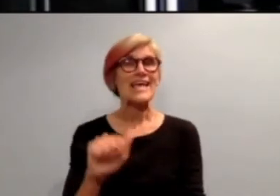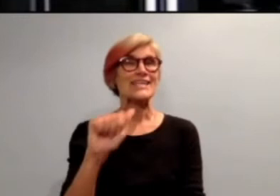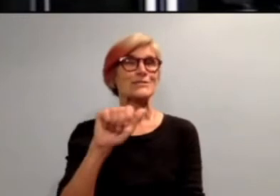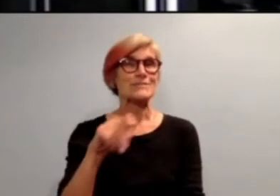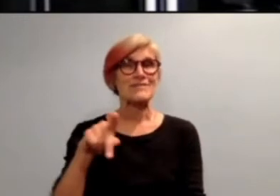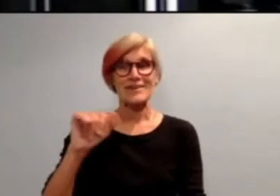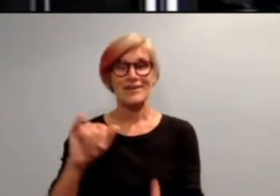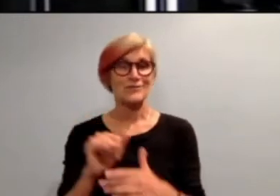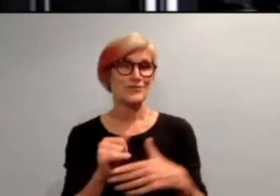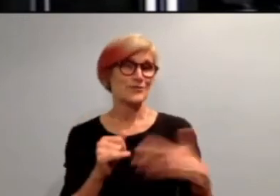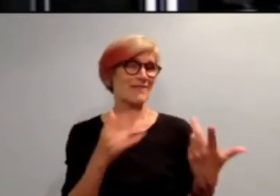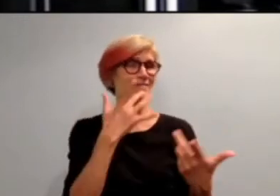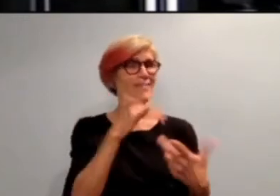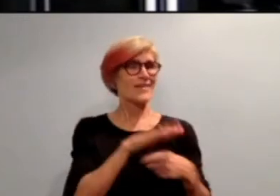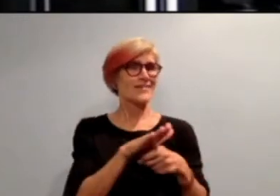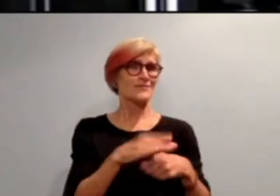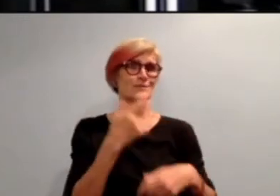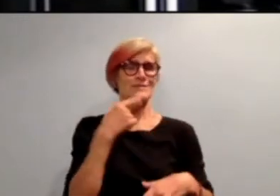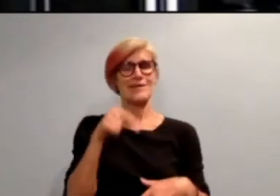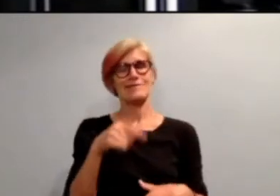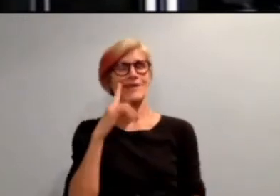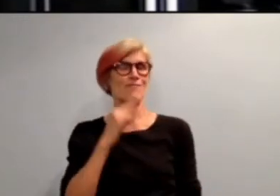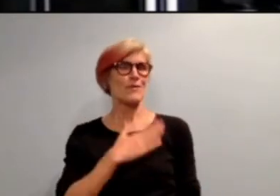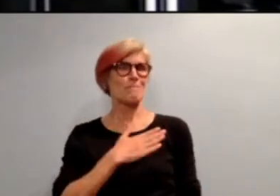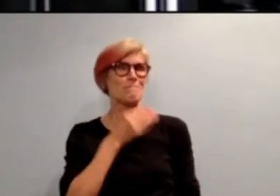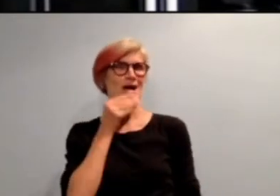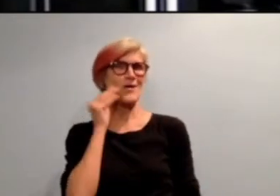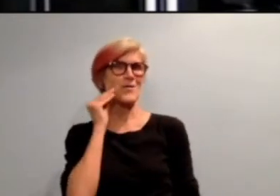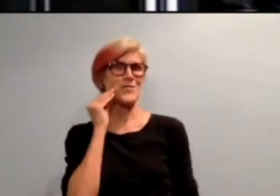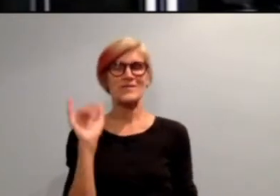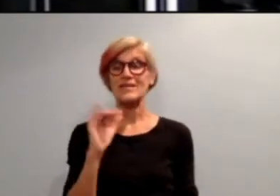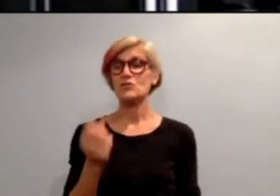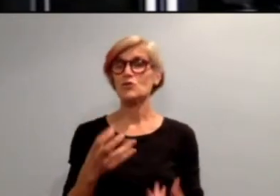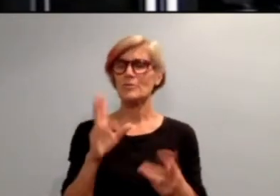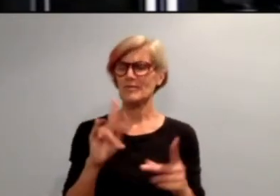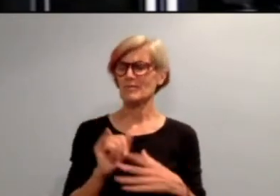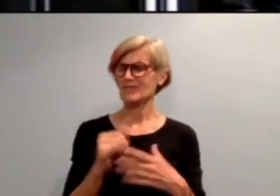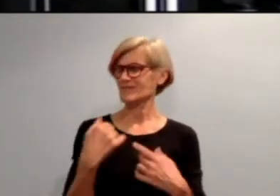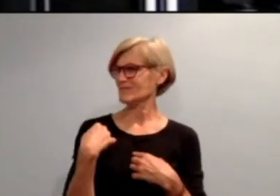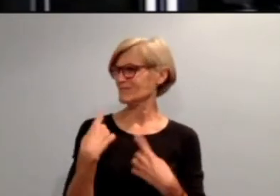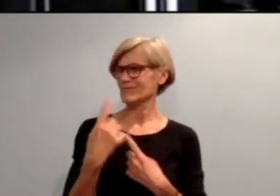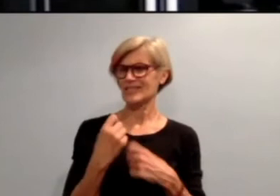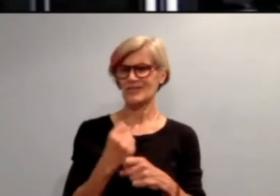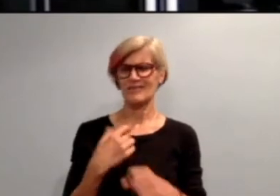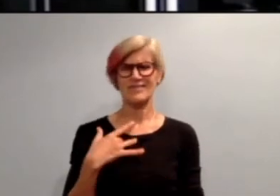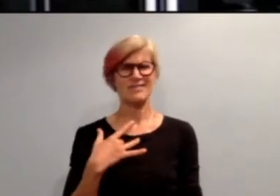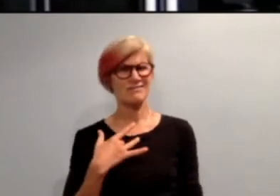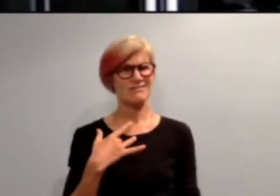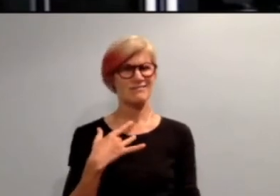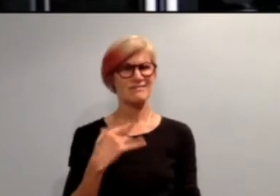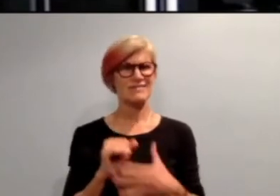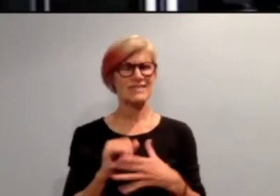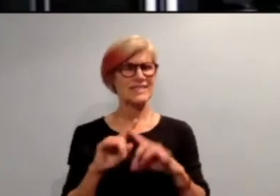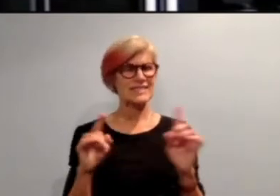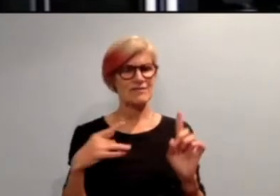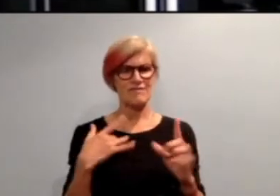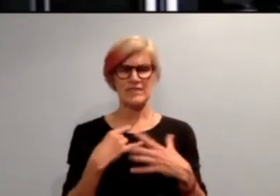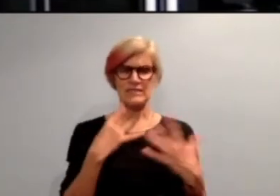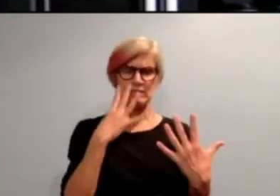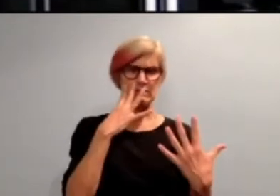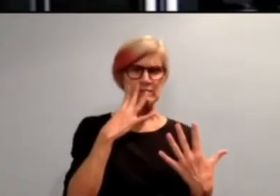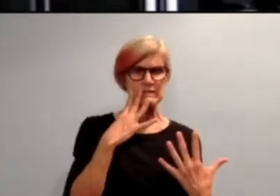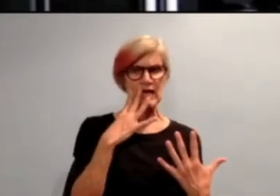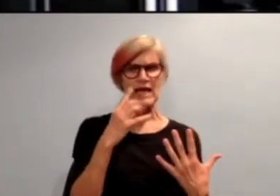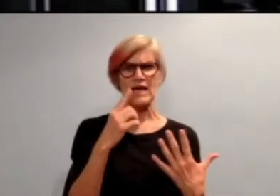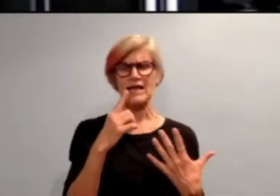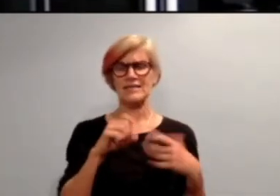home. But like so many, this past year has left me with a mix of feelings that range from sadness to